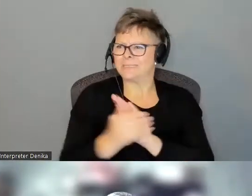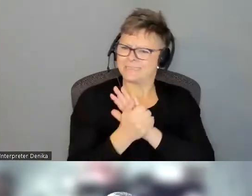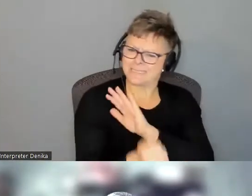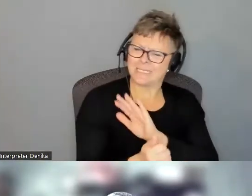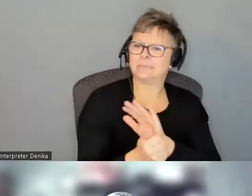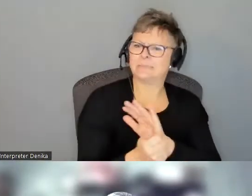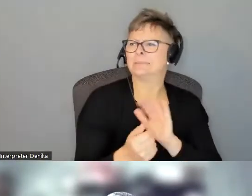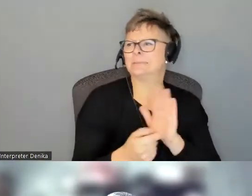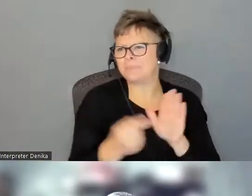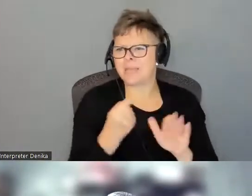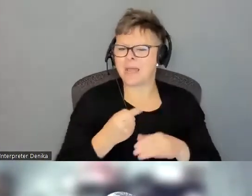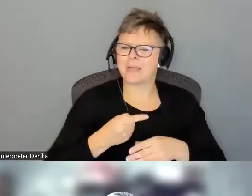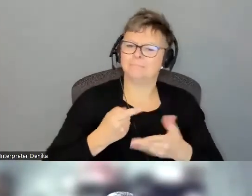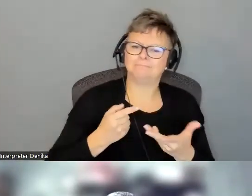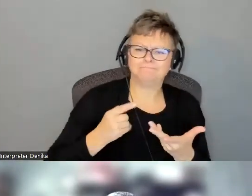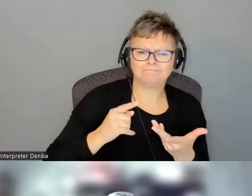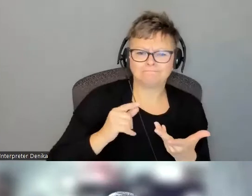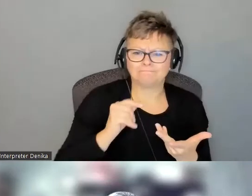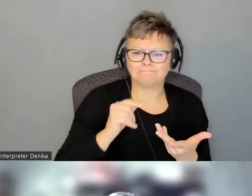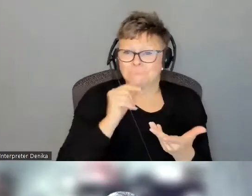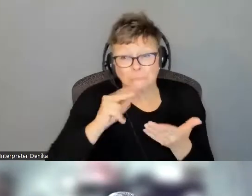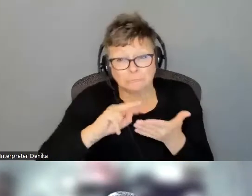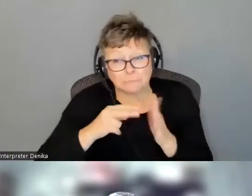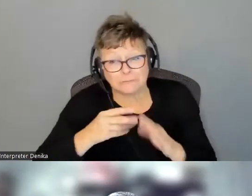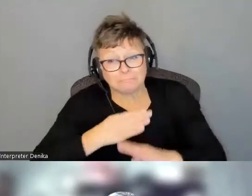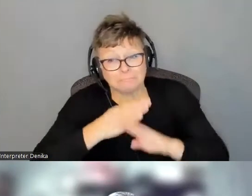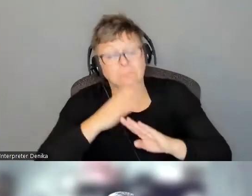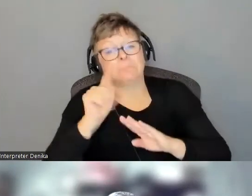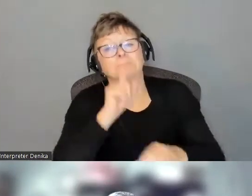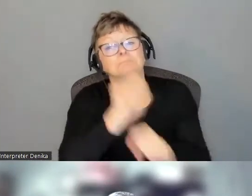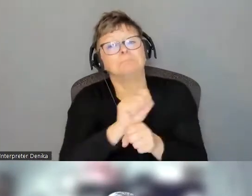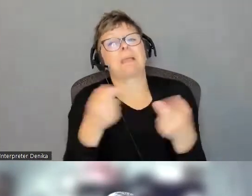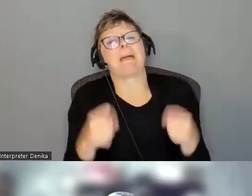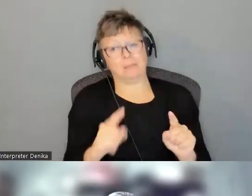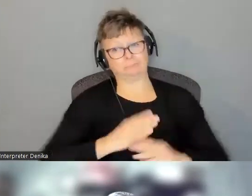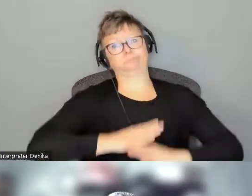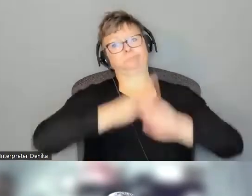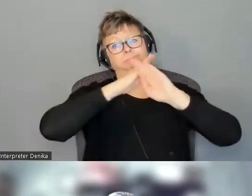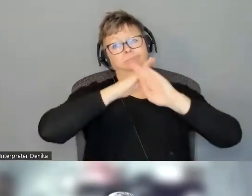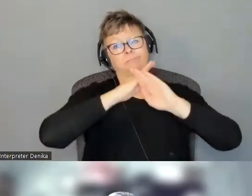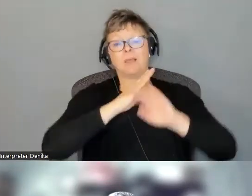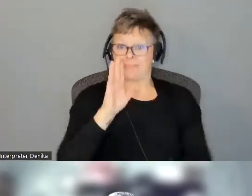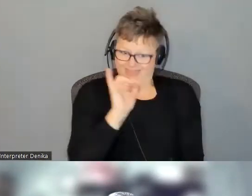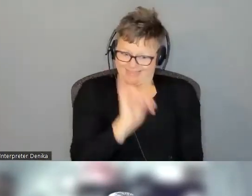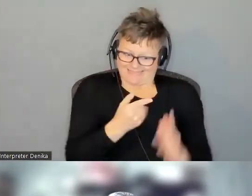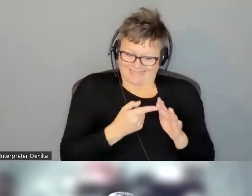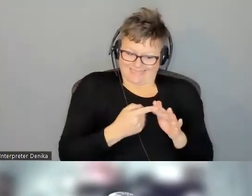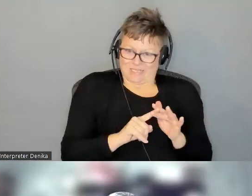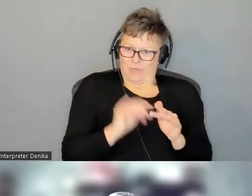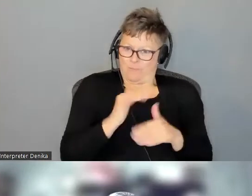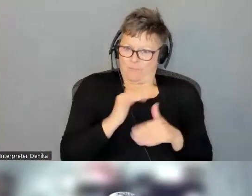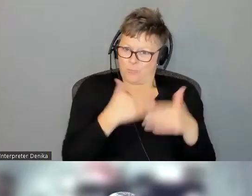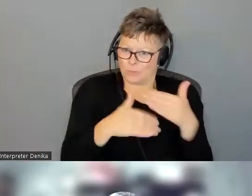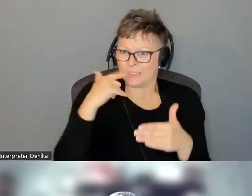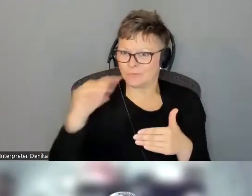creates unintended barriers. But of course, that's only the start of the process in terms of going into